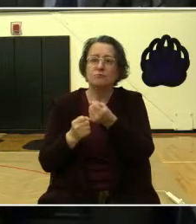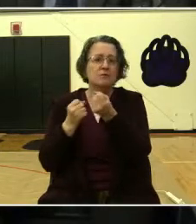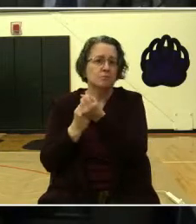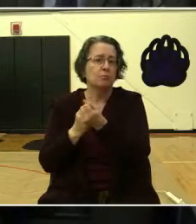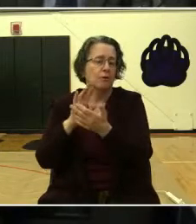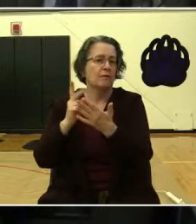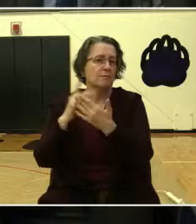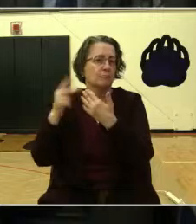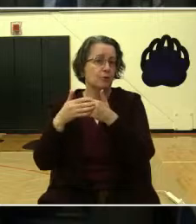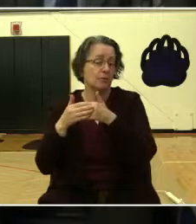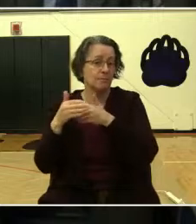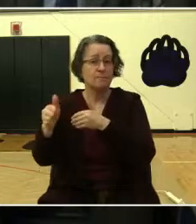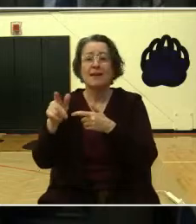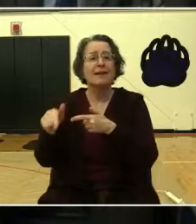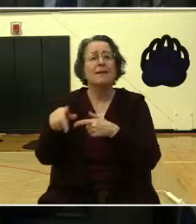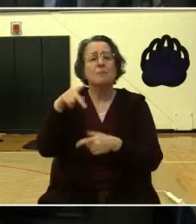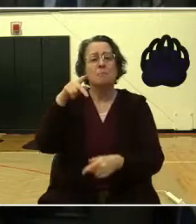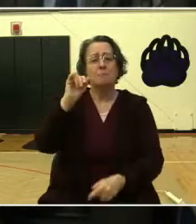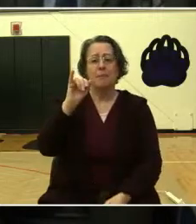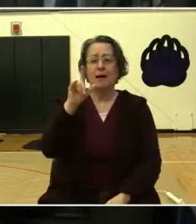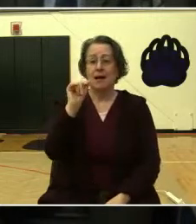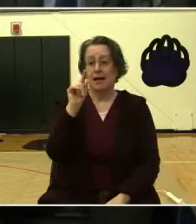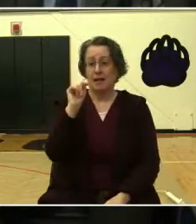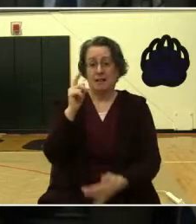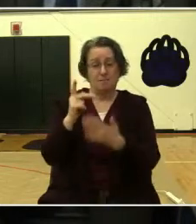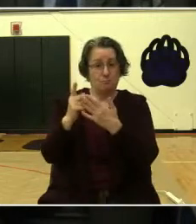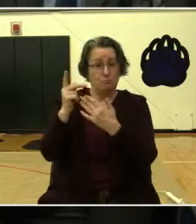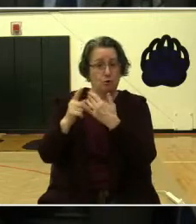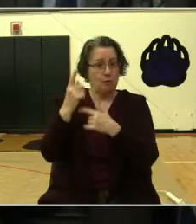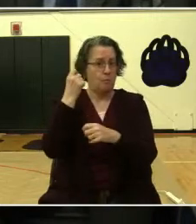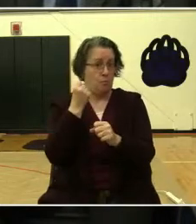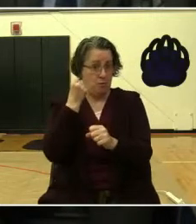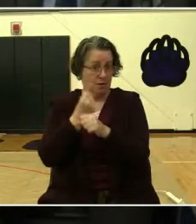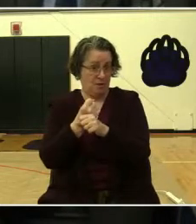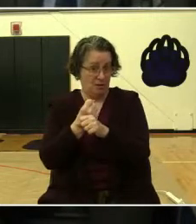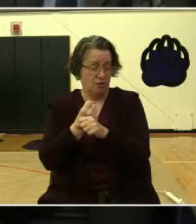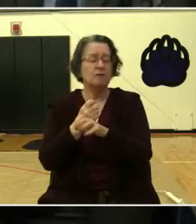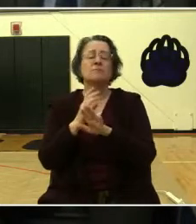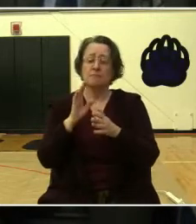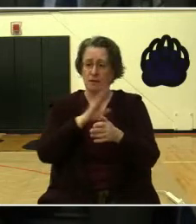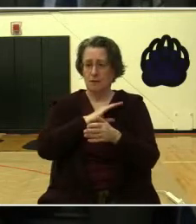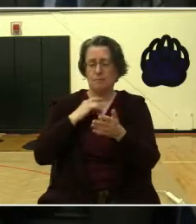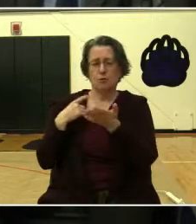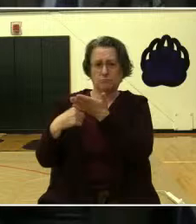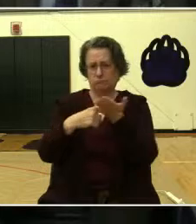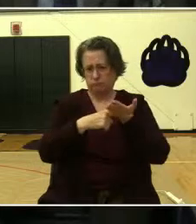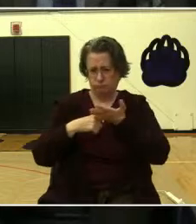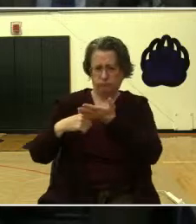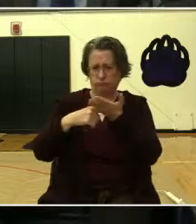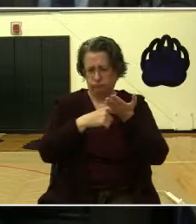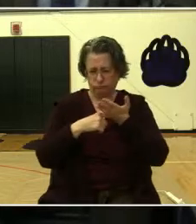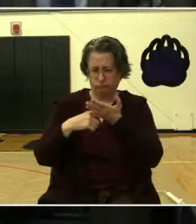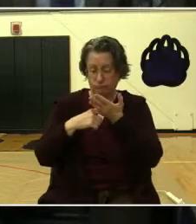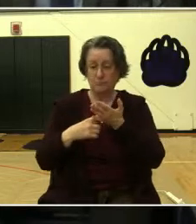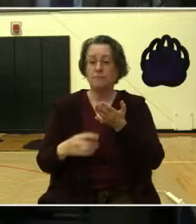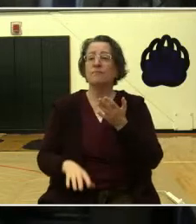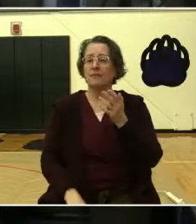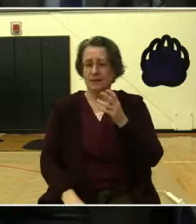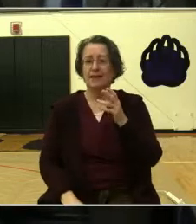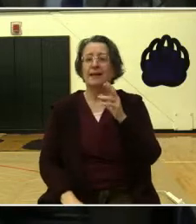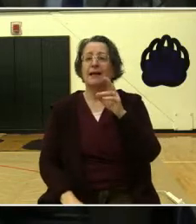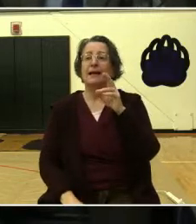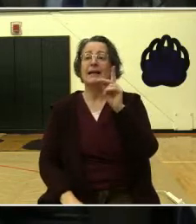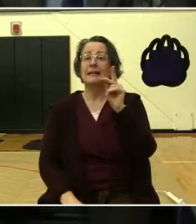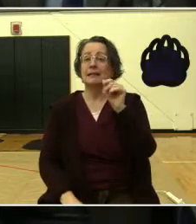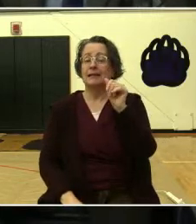uh for one year uh and we there was some discussion on the board and she indicated Kate indicated